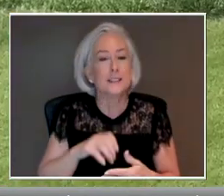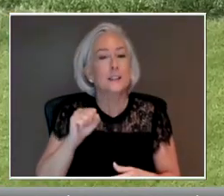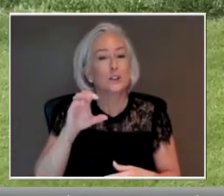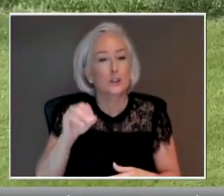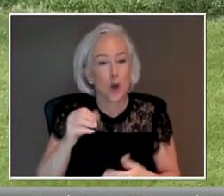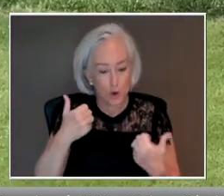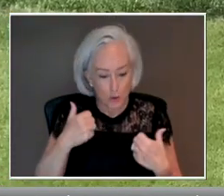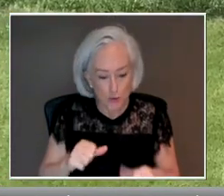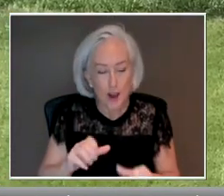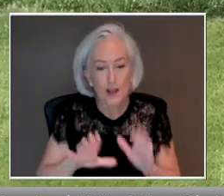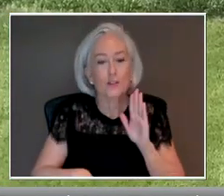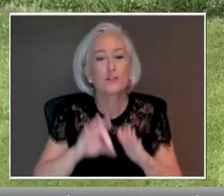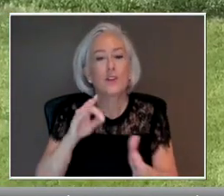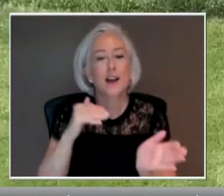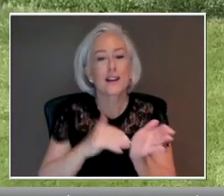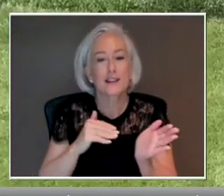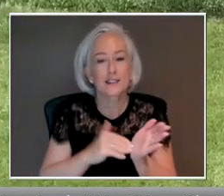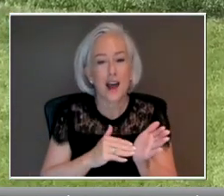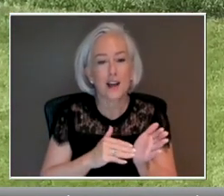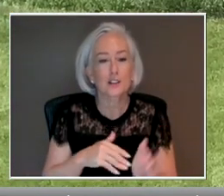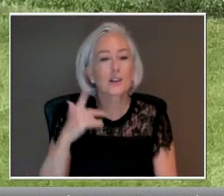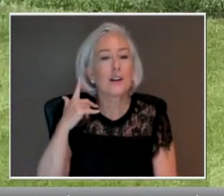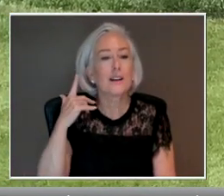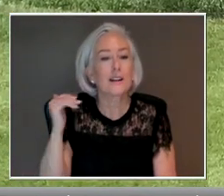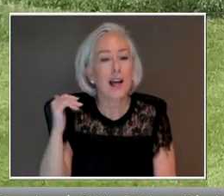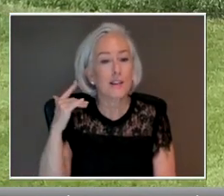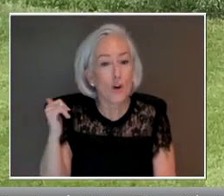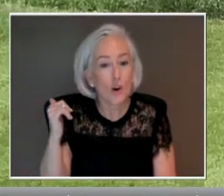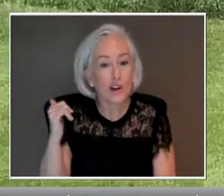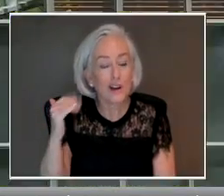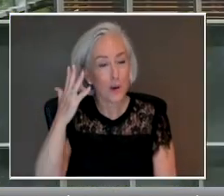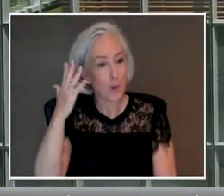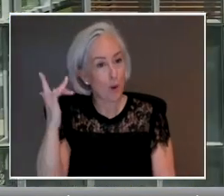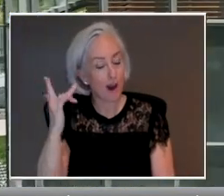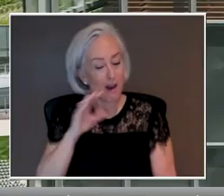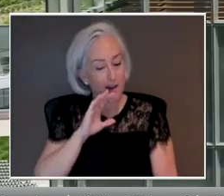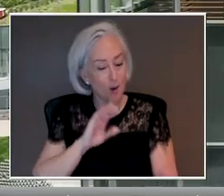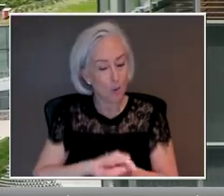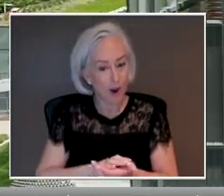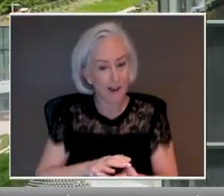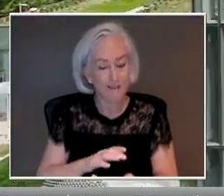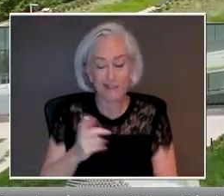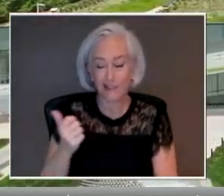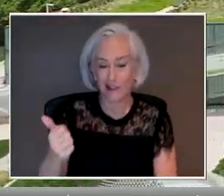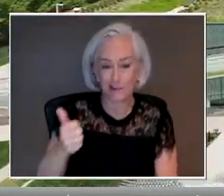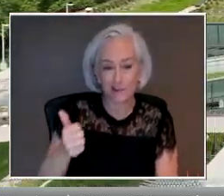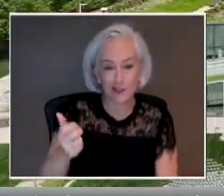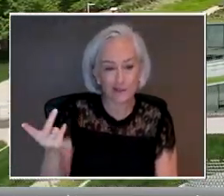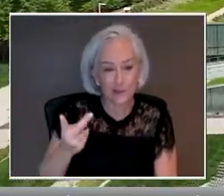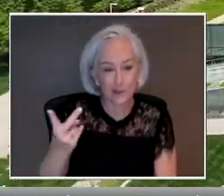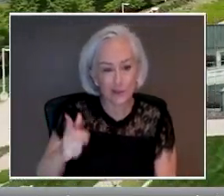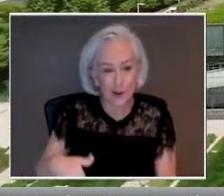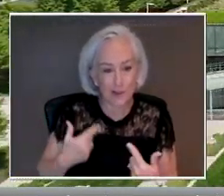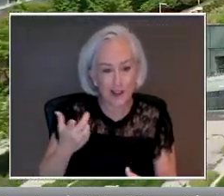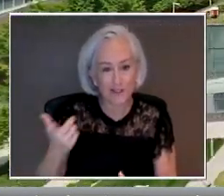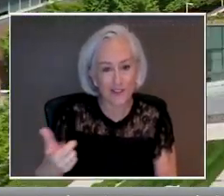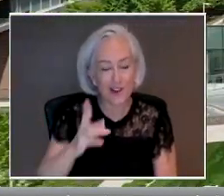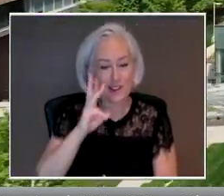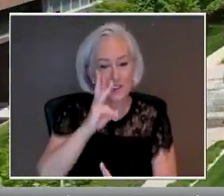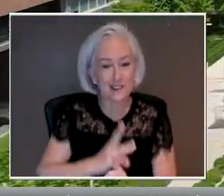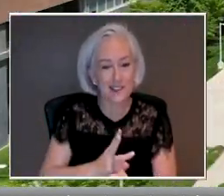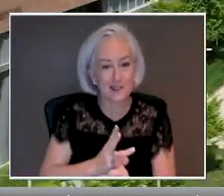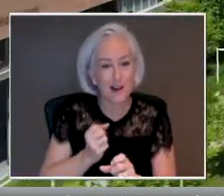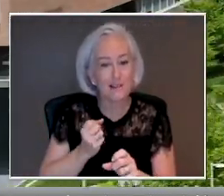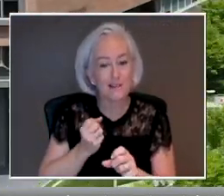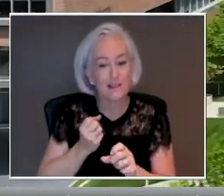he and his wife live 6 months out of the year, but he didn't have any luck. Then his friend told him about the care he'd received at the